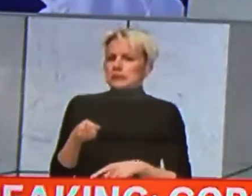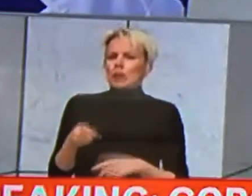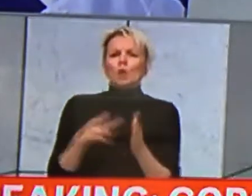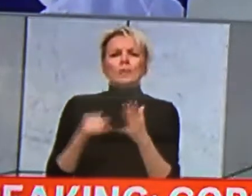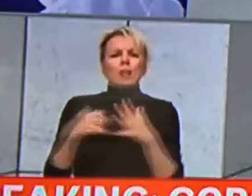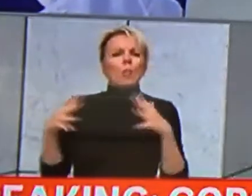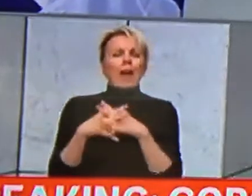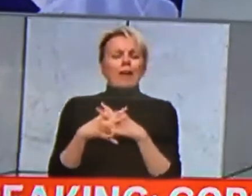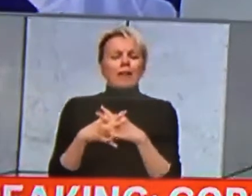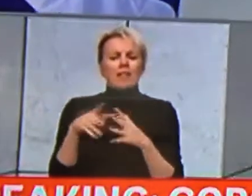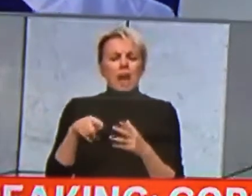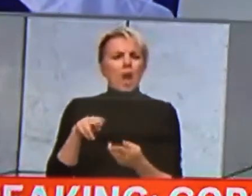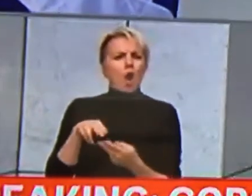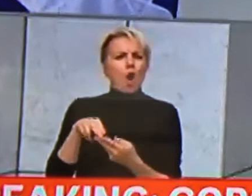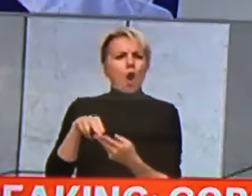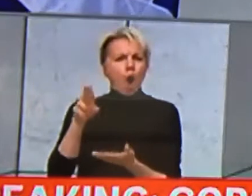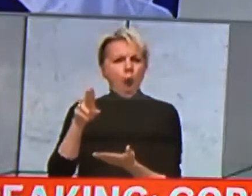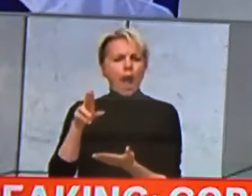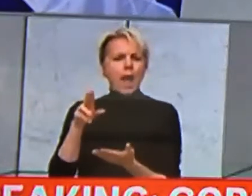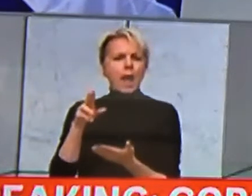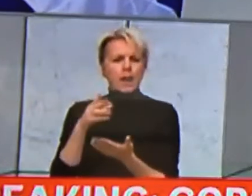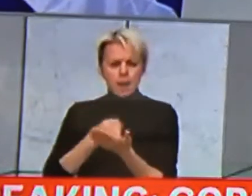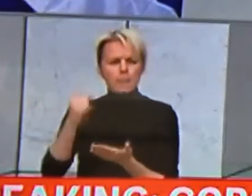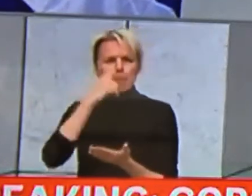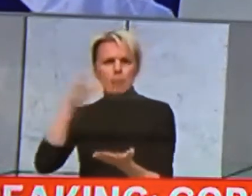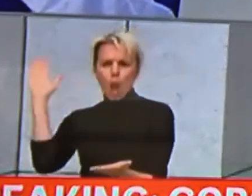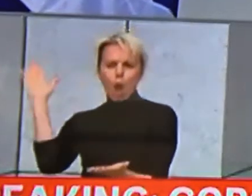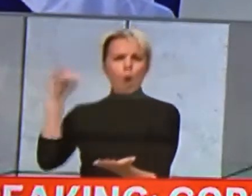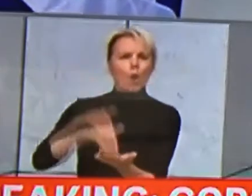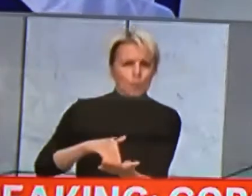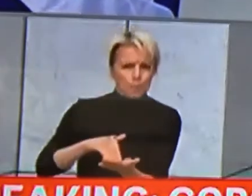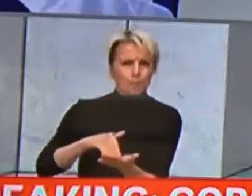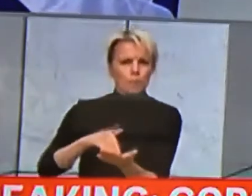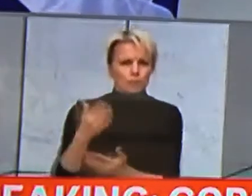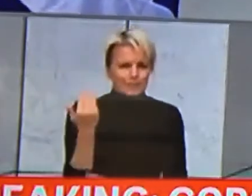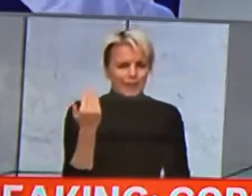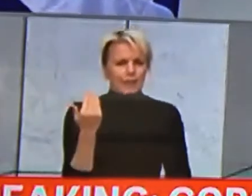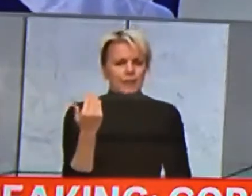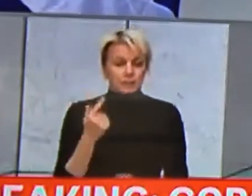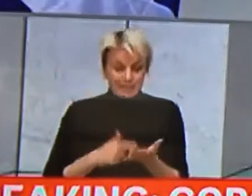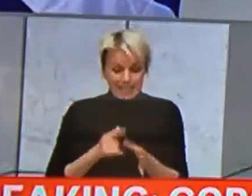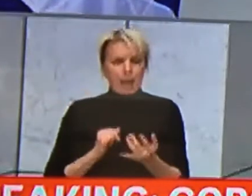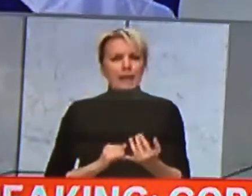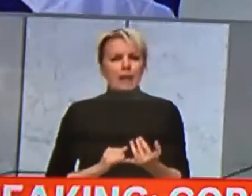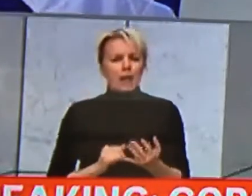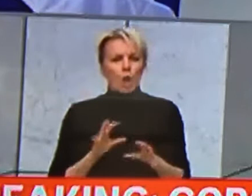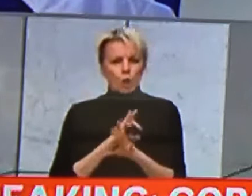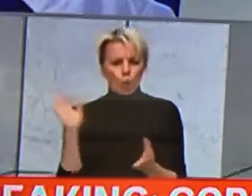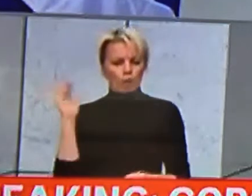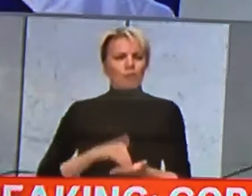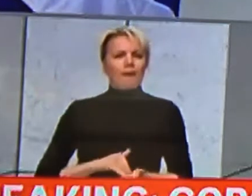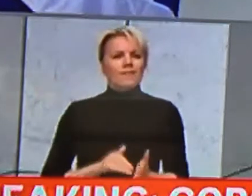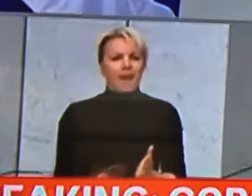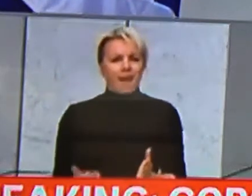highest number of arrivals of any of the states and territories. For some, for example, Tasmania, well, there are no international arrivals to